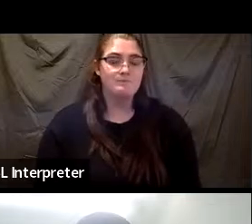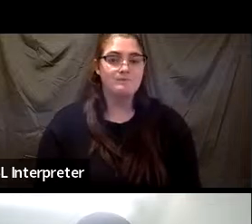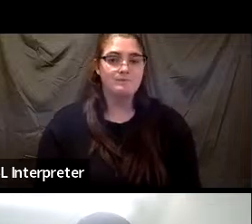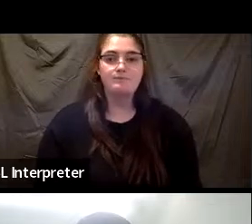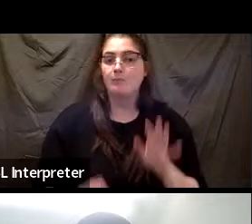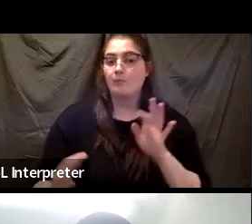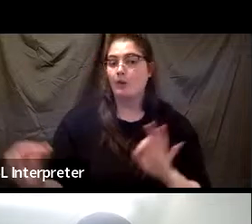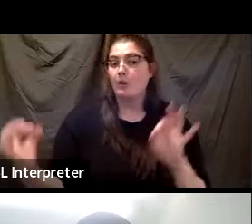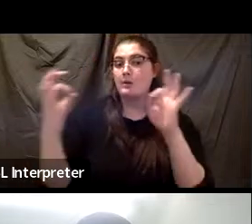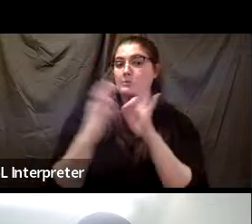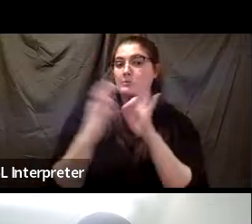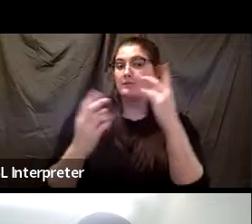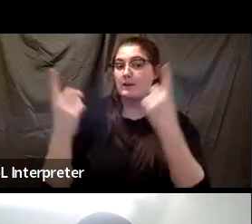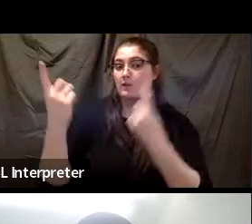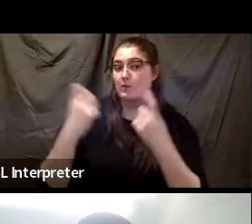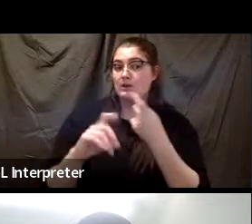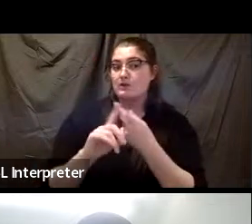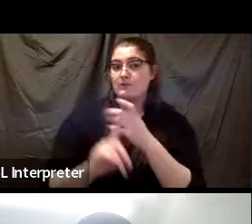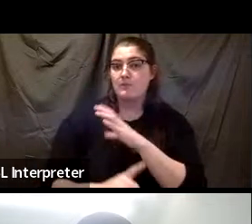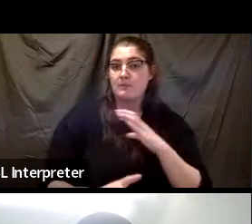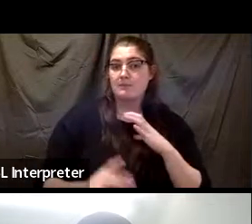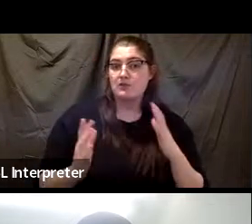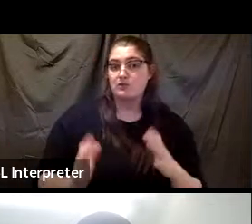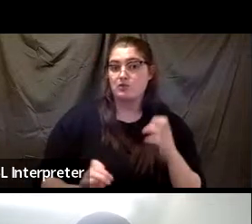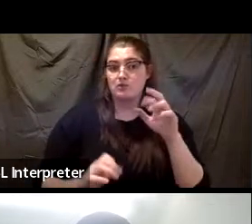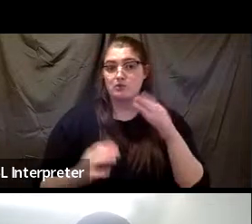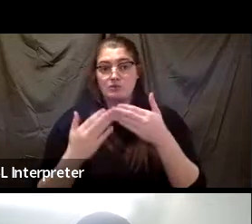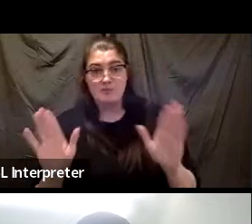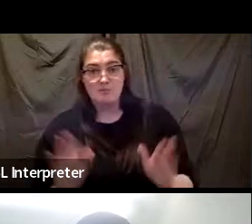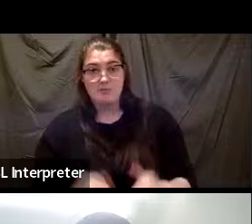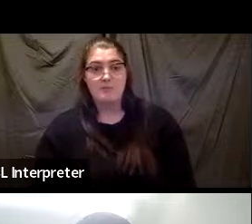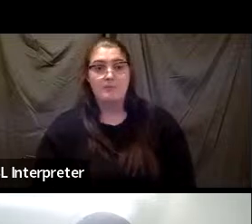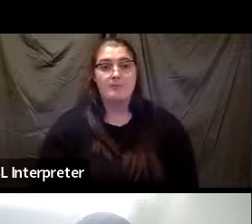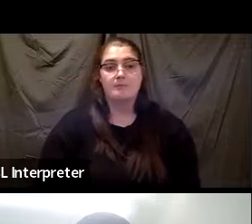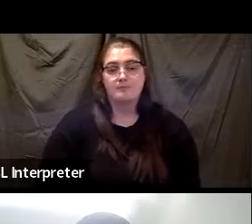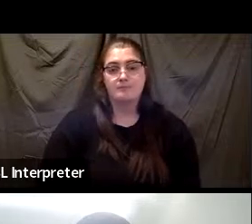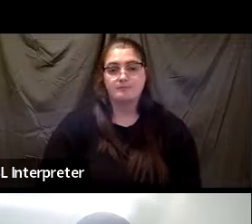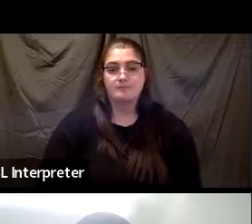Perfect. Are there any questions from the commissioners or the public?